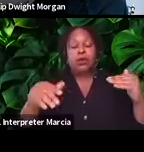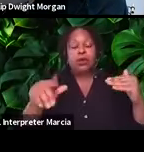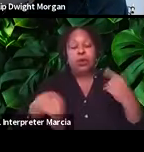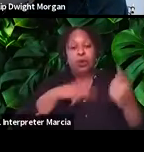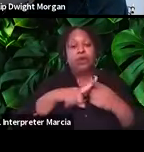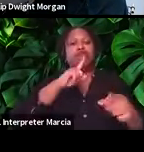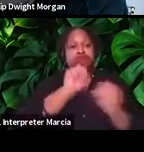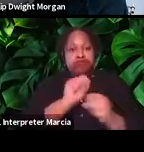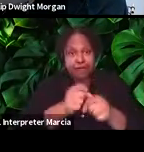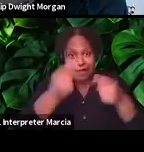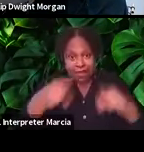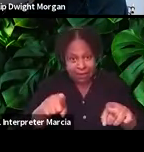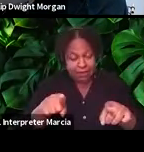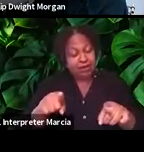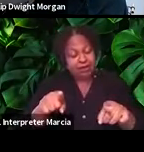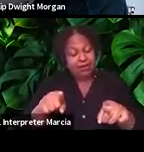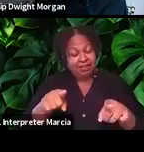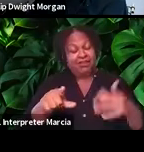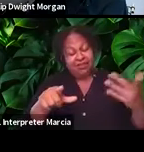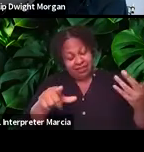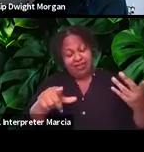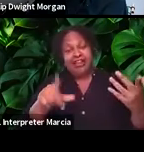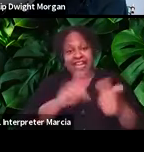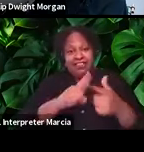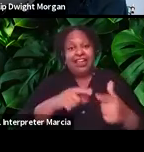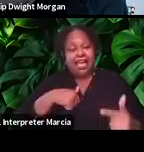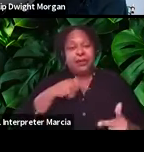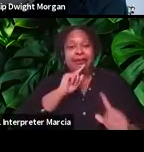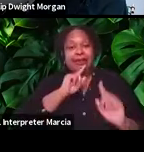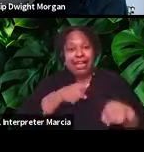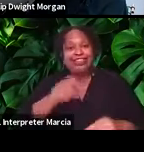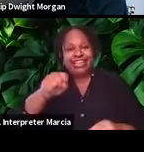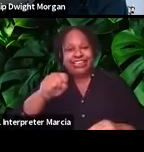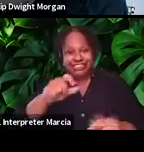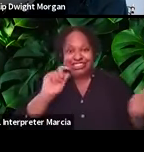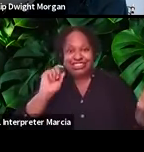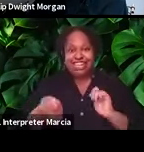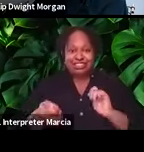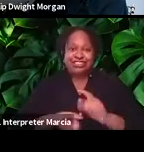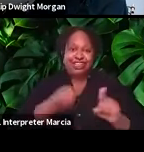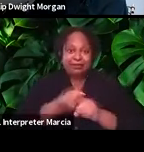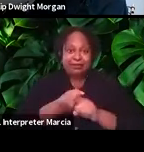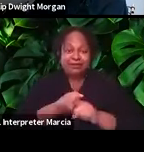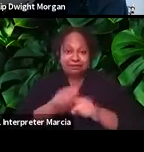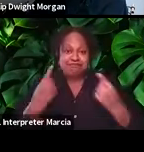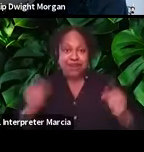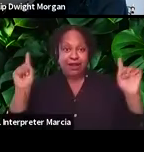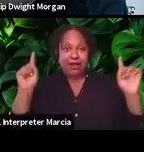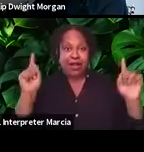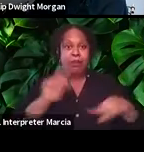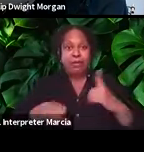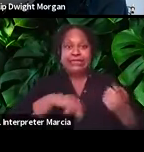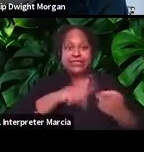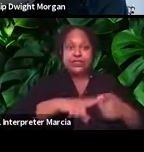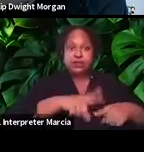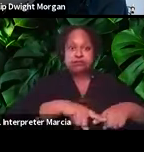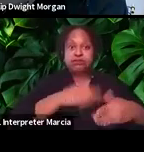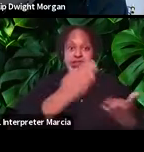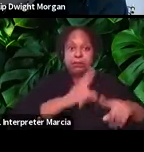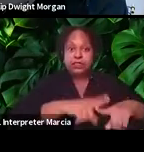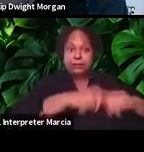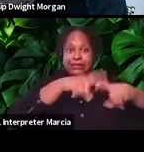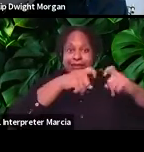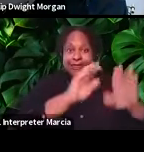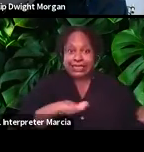happens, then I'd say, yes, change has had impact. But until you stop suspending our kids, until we have